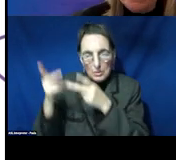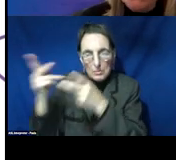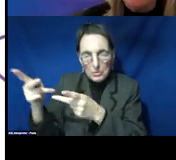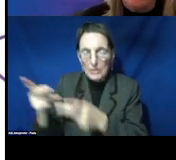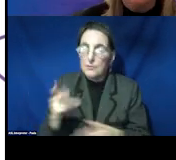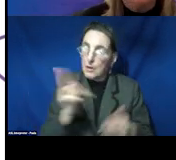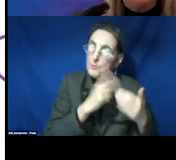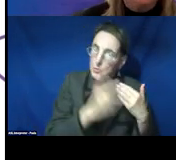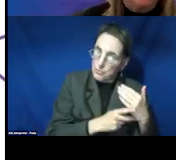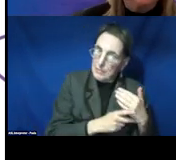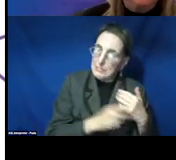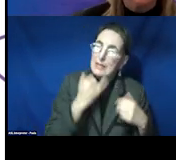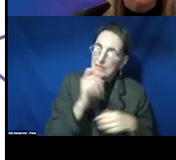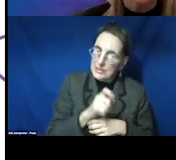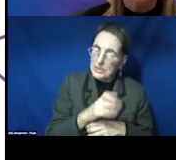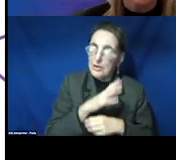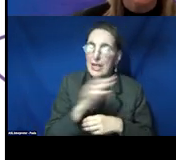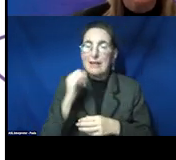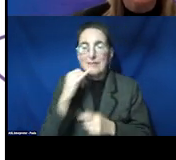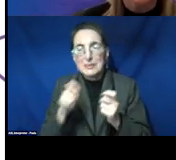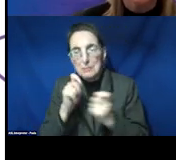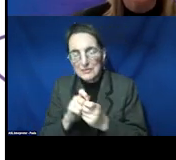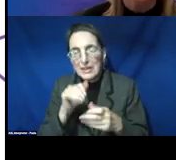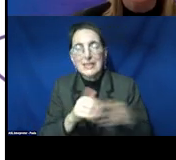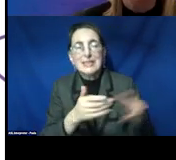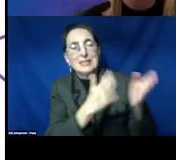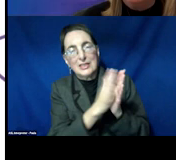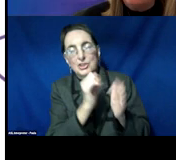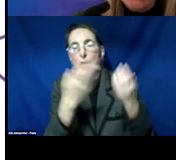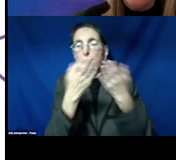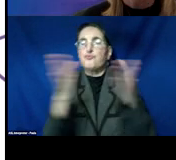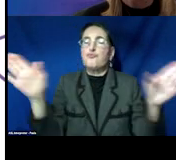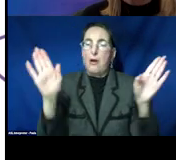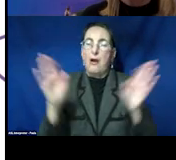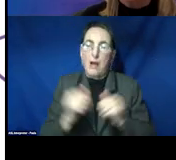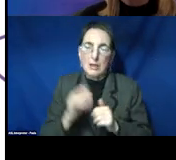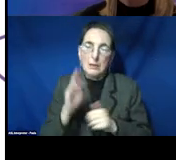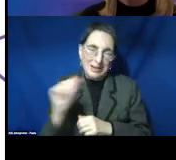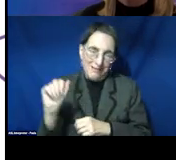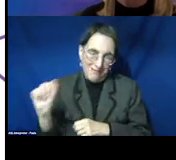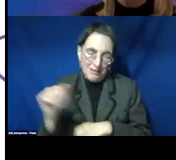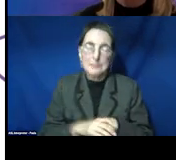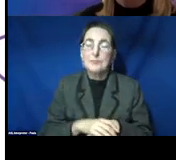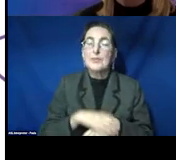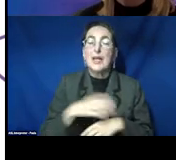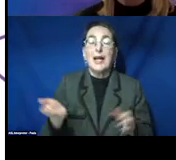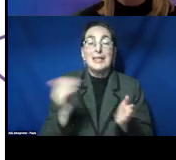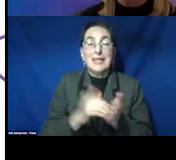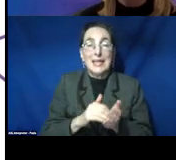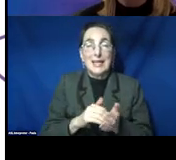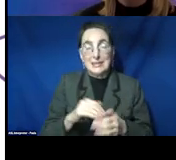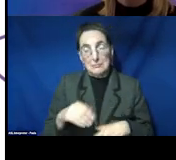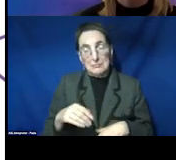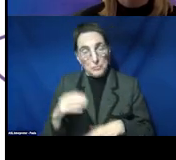when specified in a solicitation or broad agency announcement. And again, given some of the new types